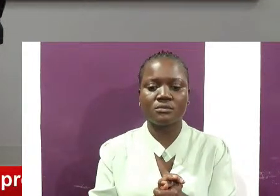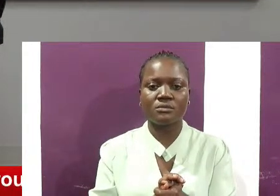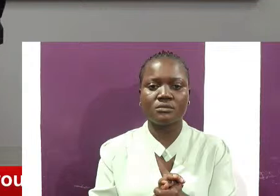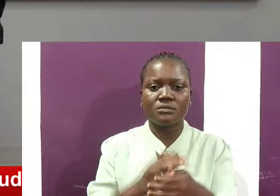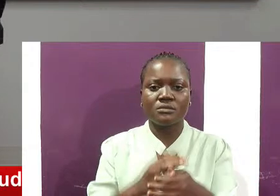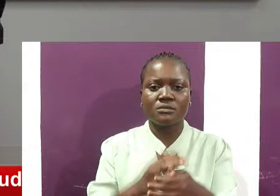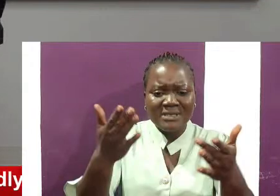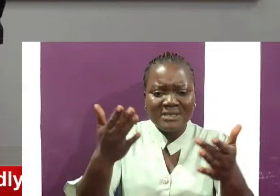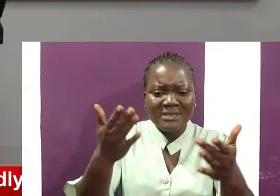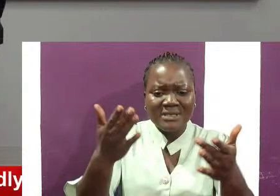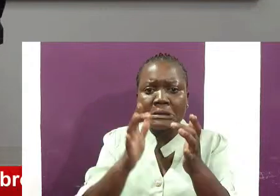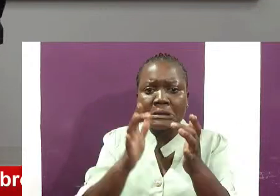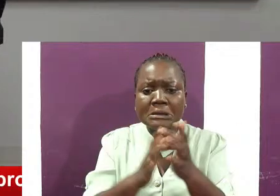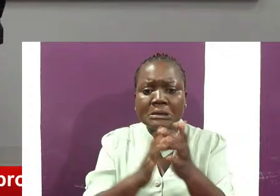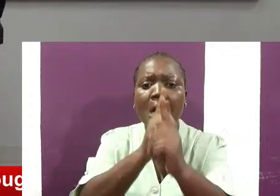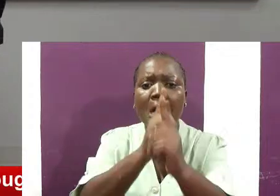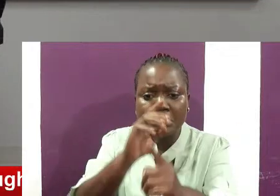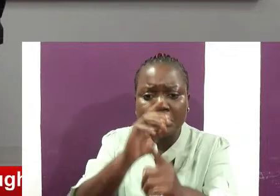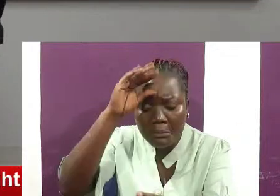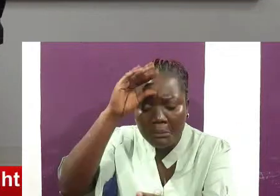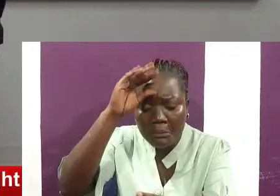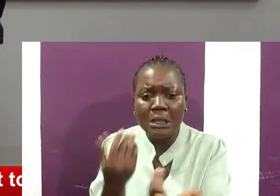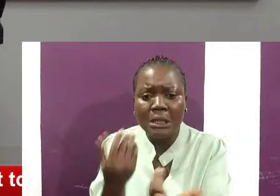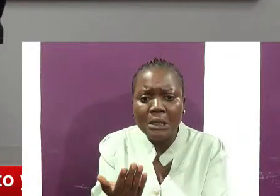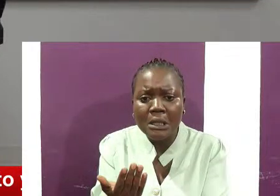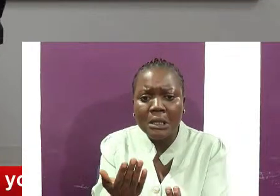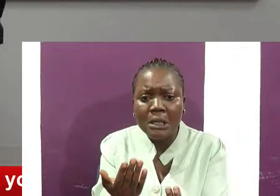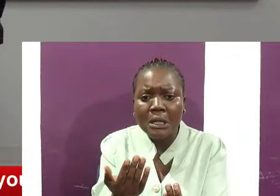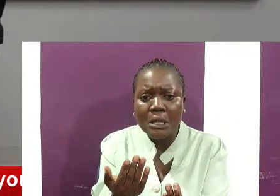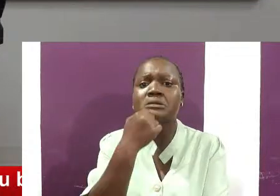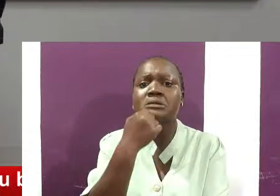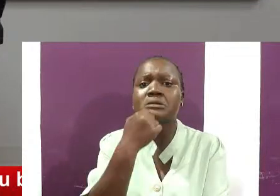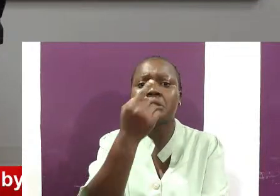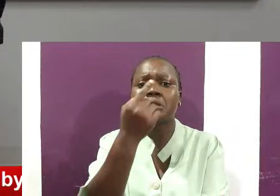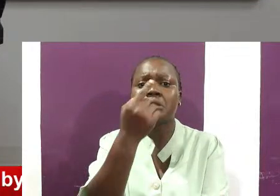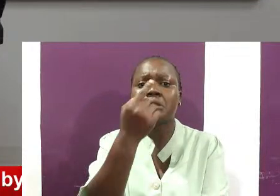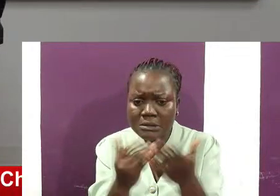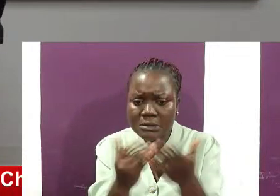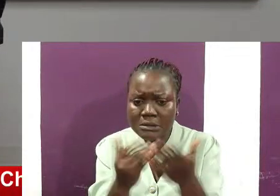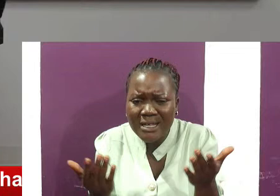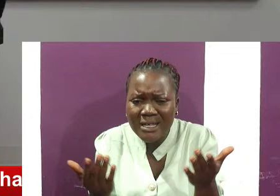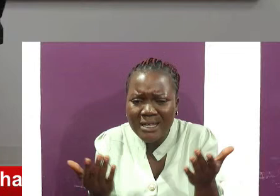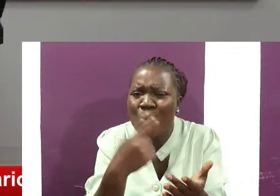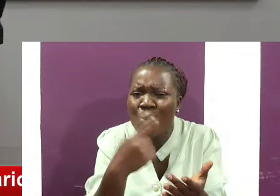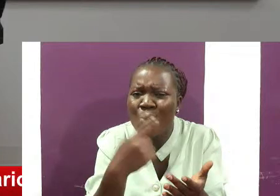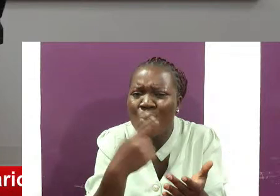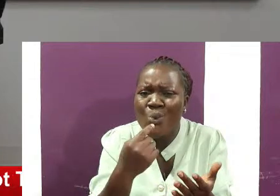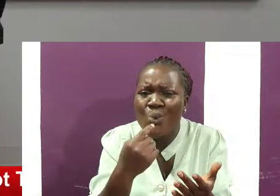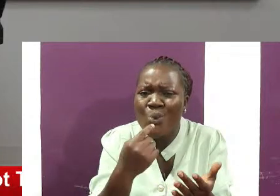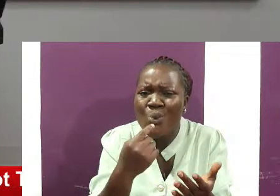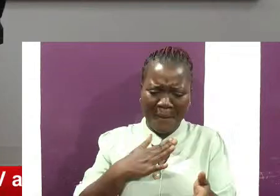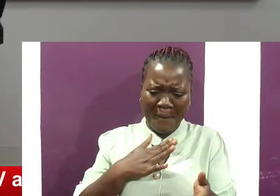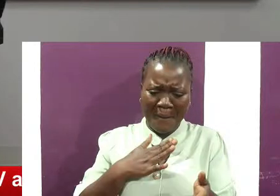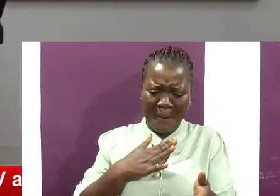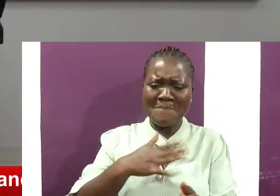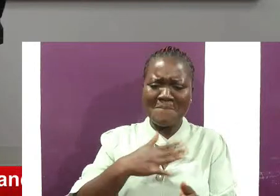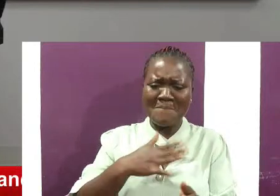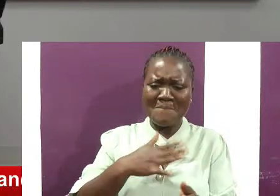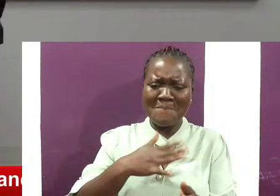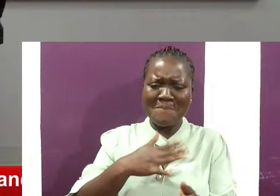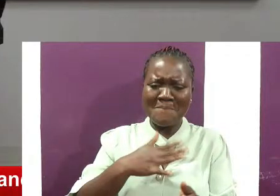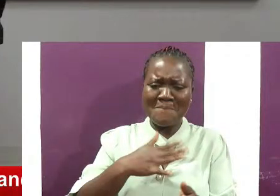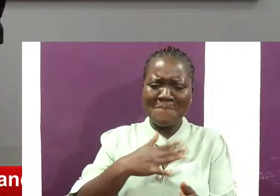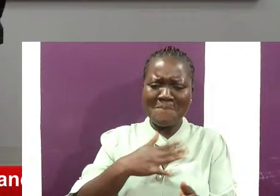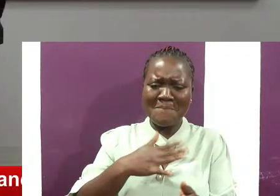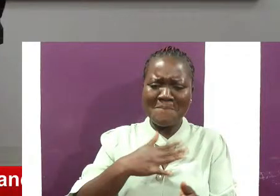Na Yesu ekano ekuti abomu kakra se na ho ane me mame na ho ane me papa.